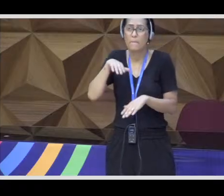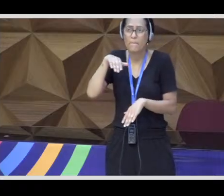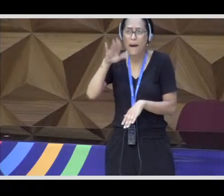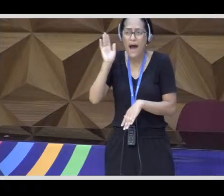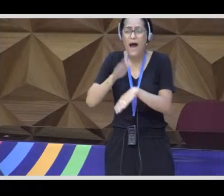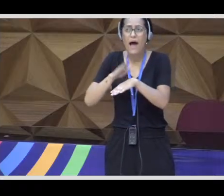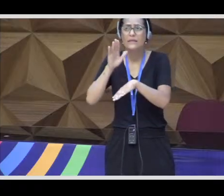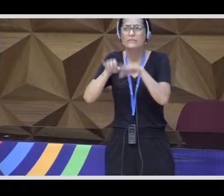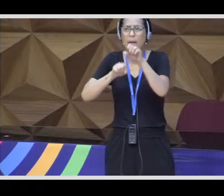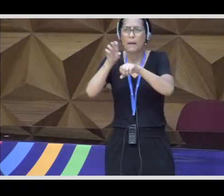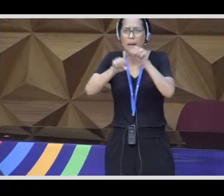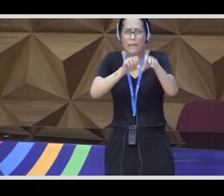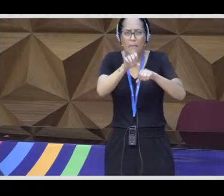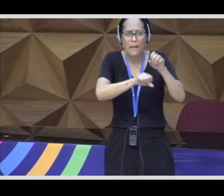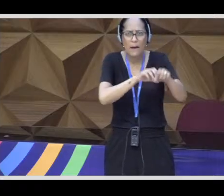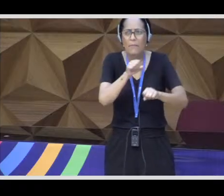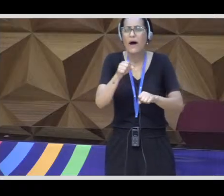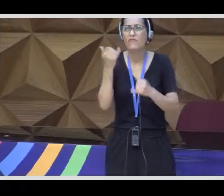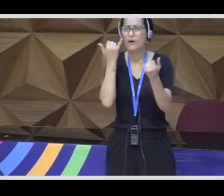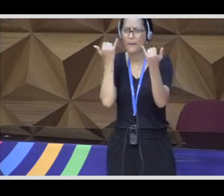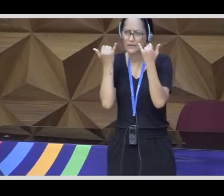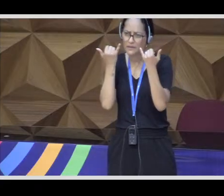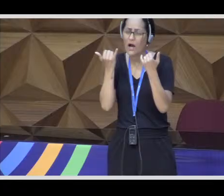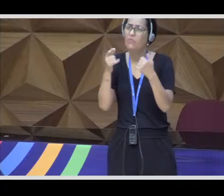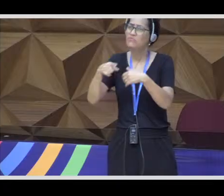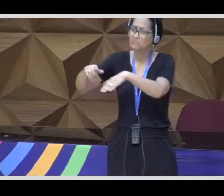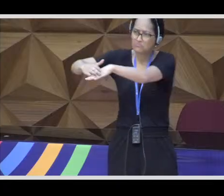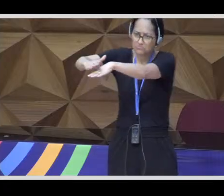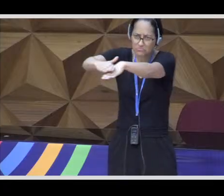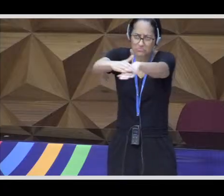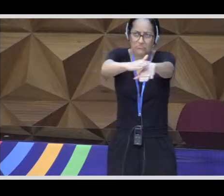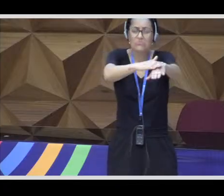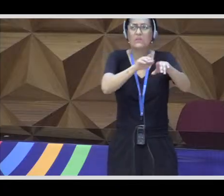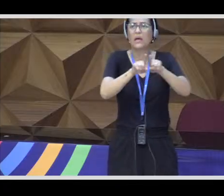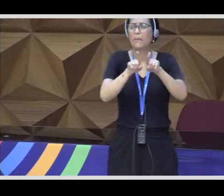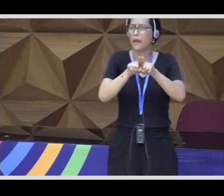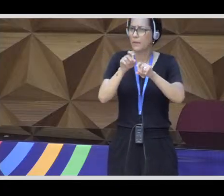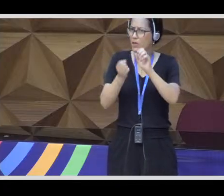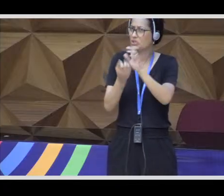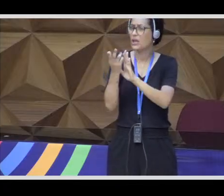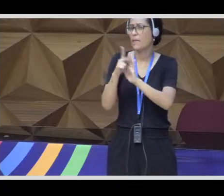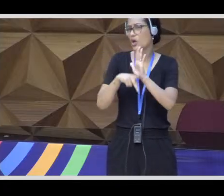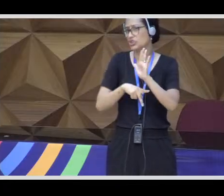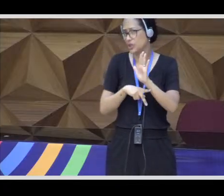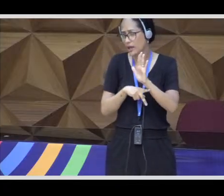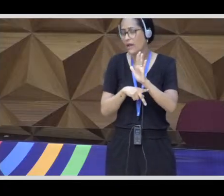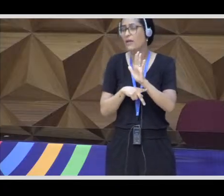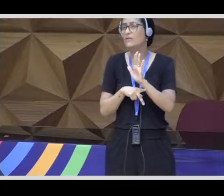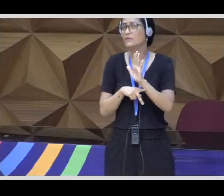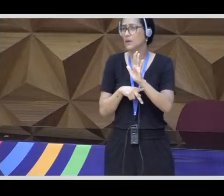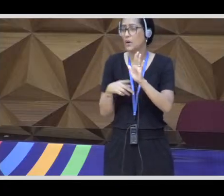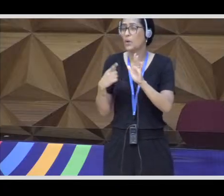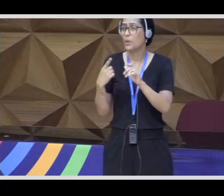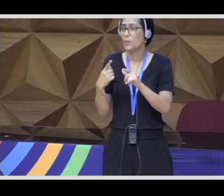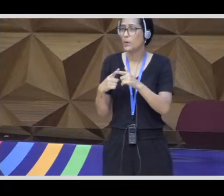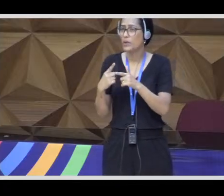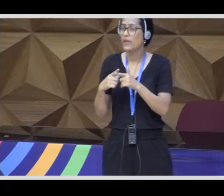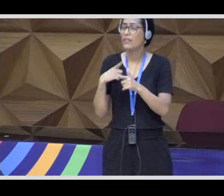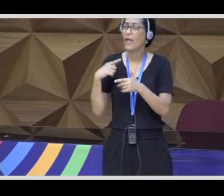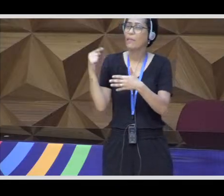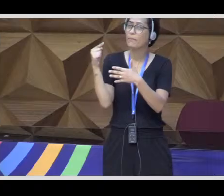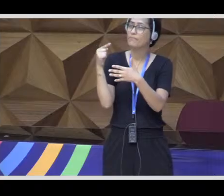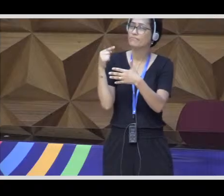projects work over a longer period of time to really attack some interesting and big problems. And if there's any students in